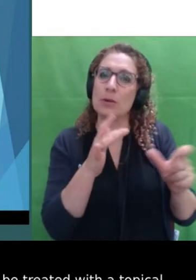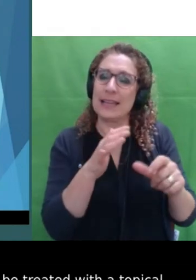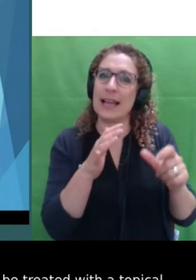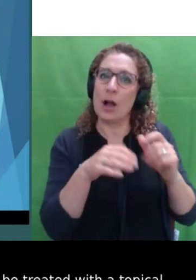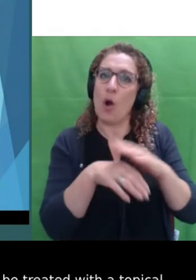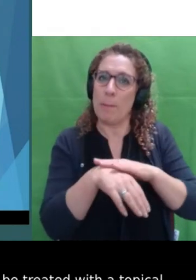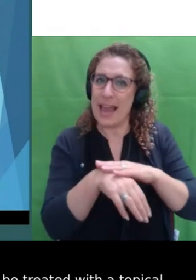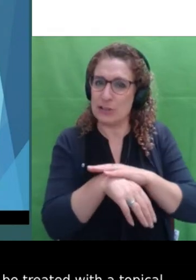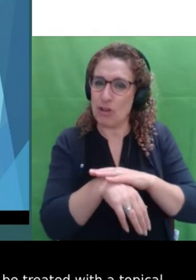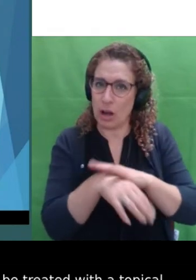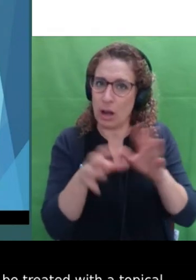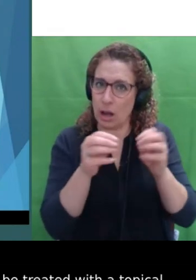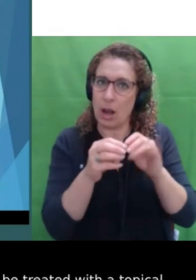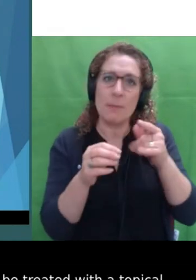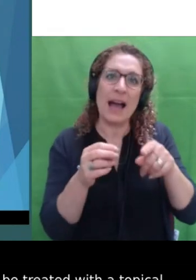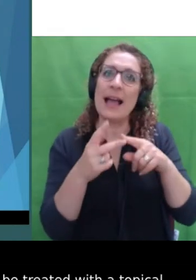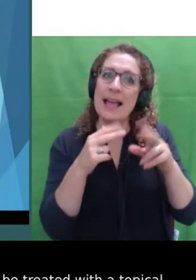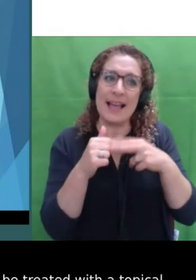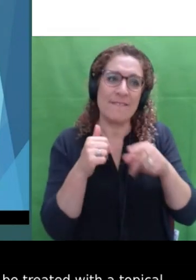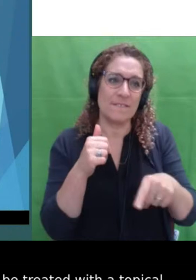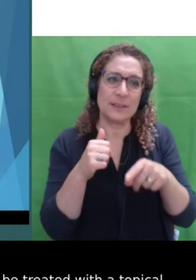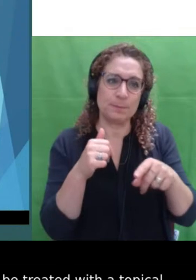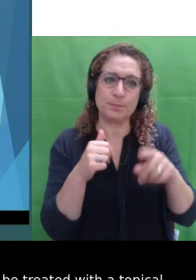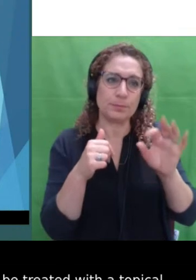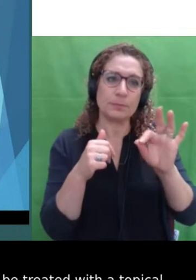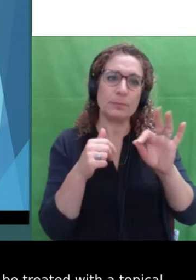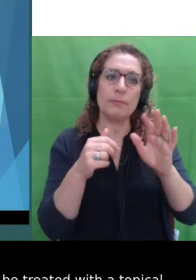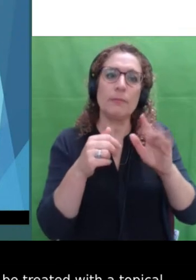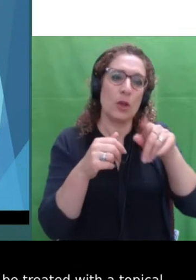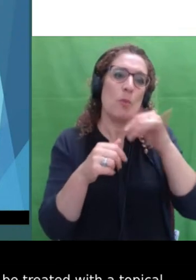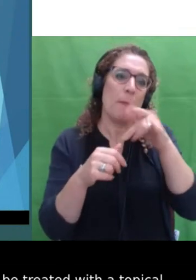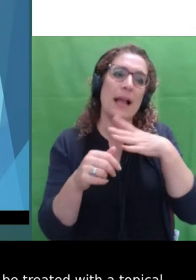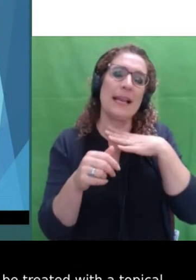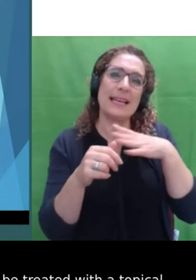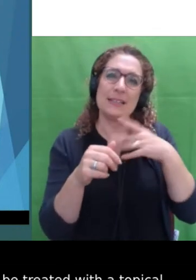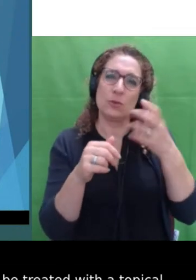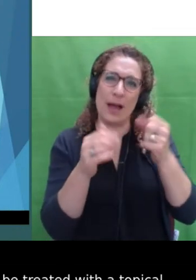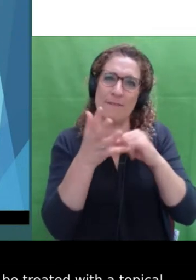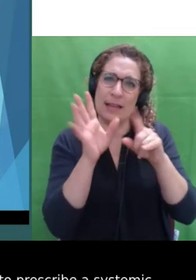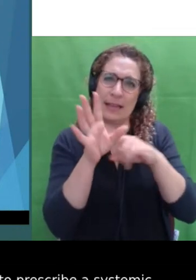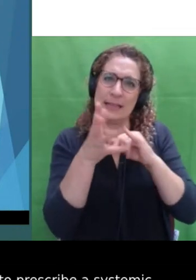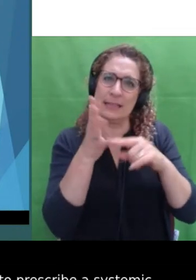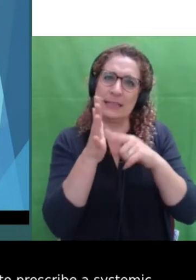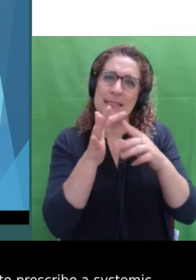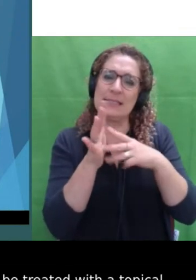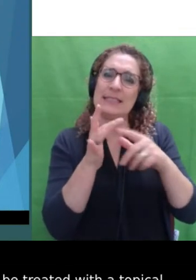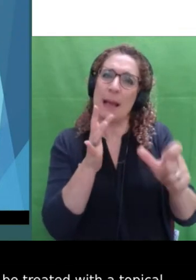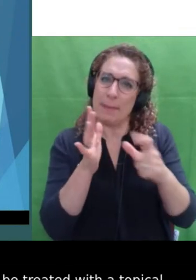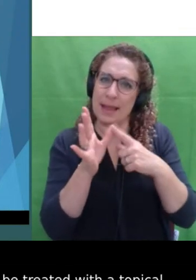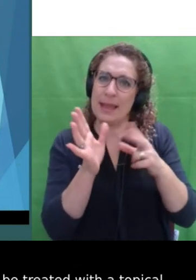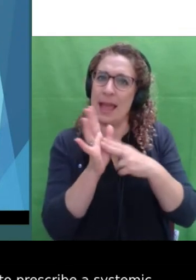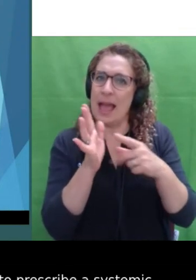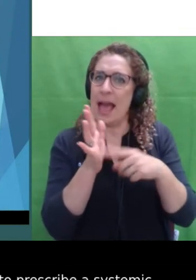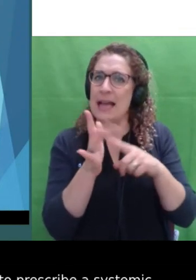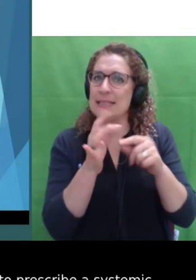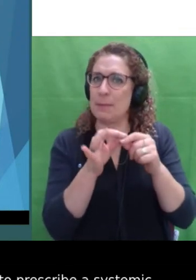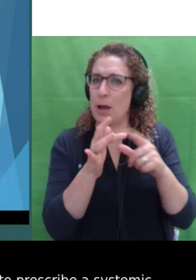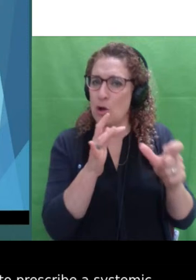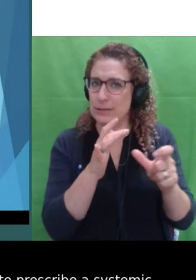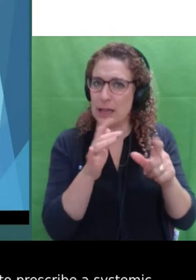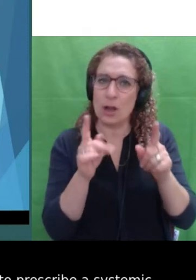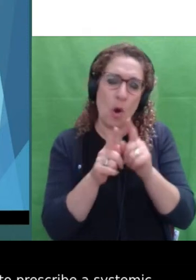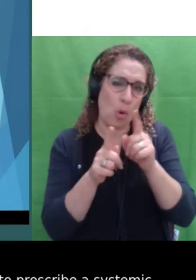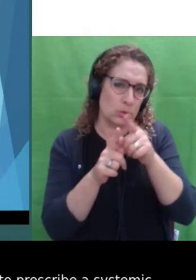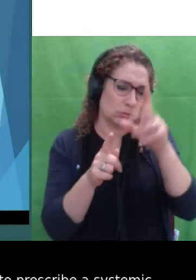you may need to prescribe a systemic antibiotic and of course be aware of very painful skin